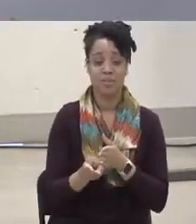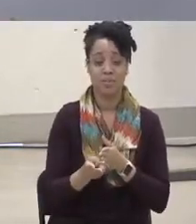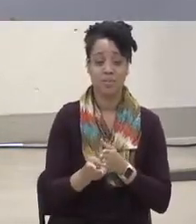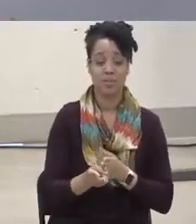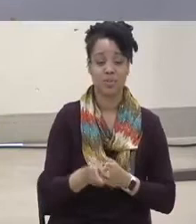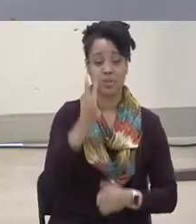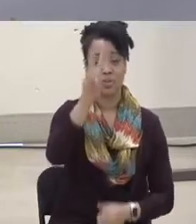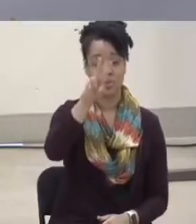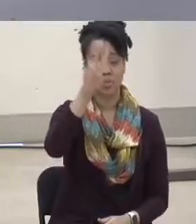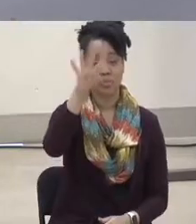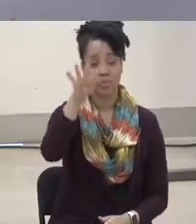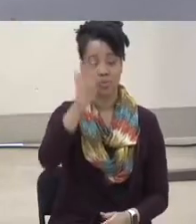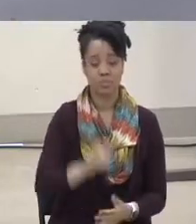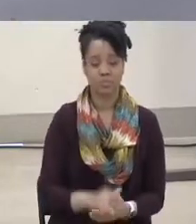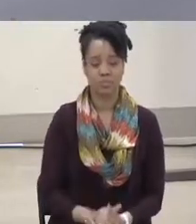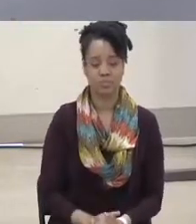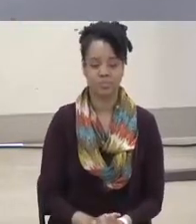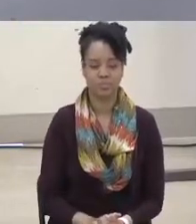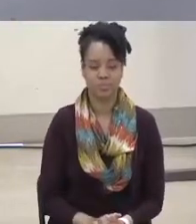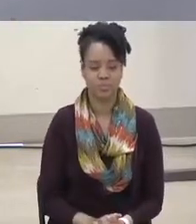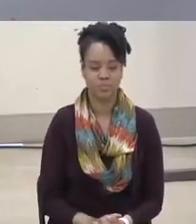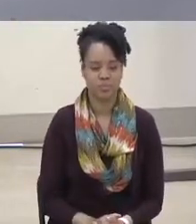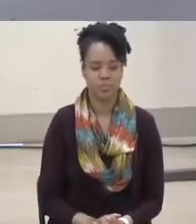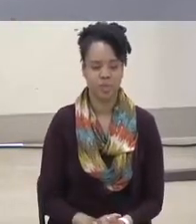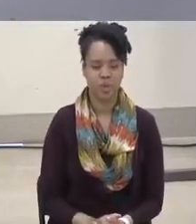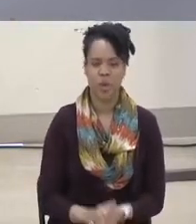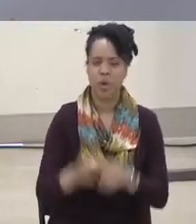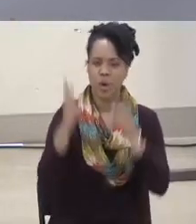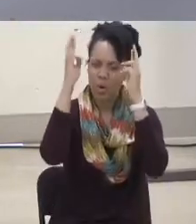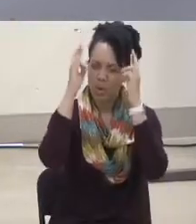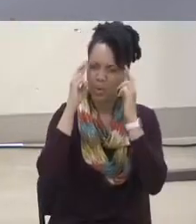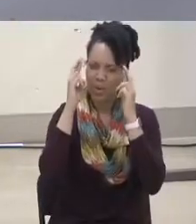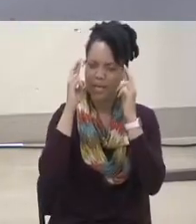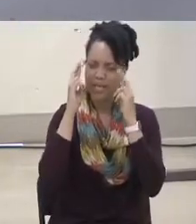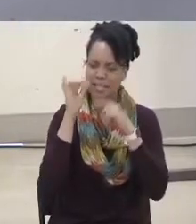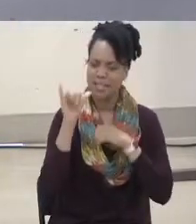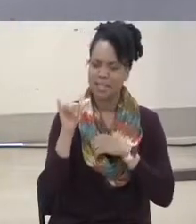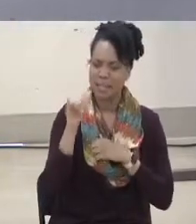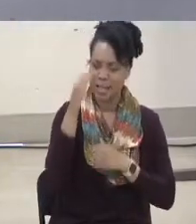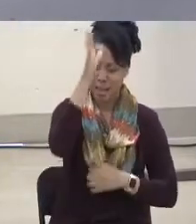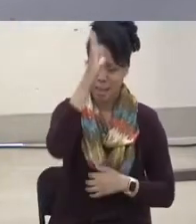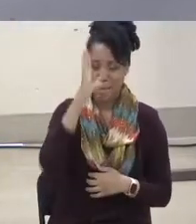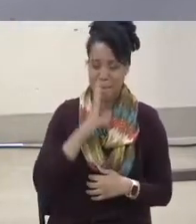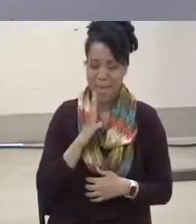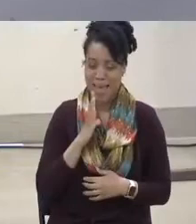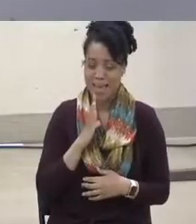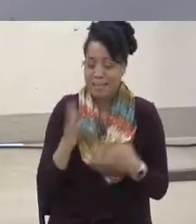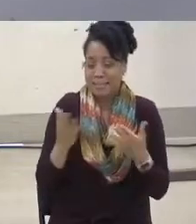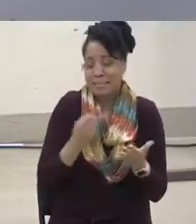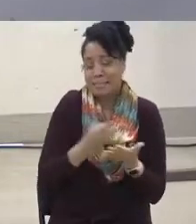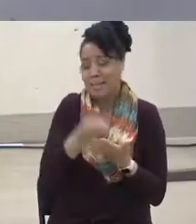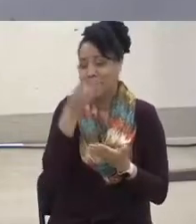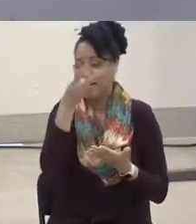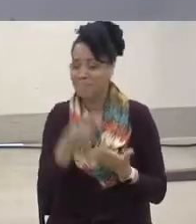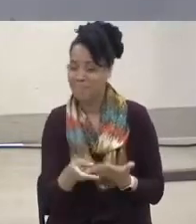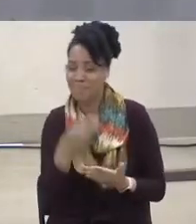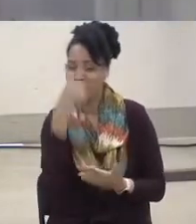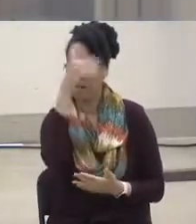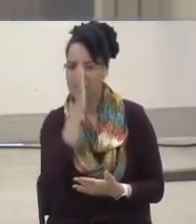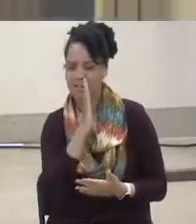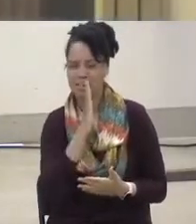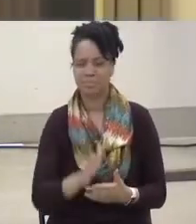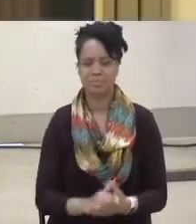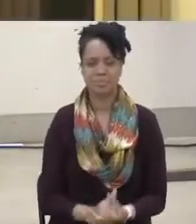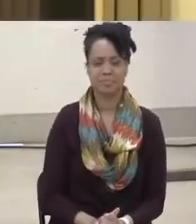pedirle a Dios en oración, el versículo 24, recognizing that man may fail God. diciendo, reconociendo